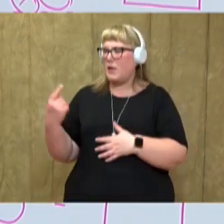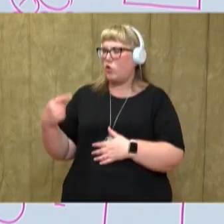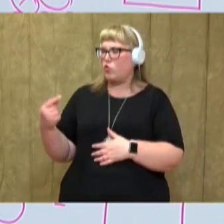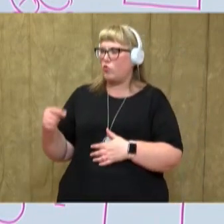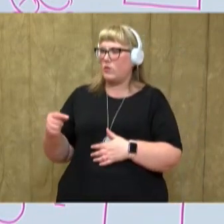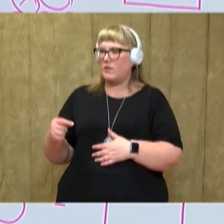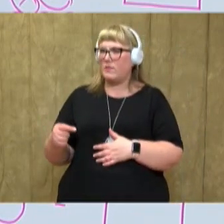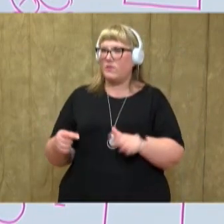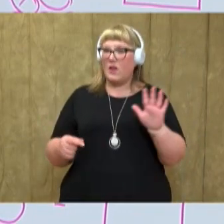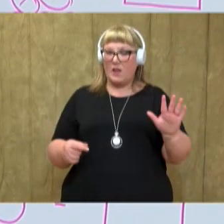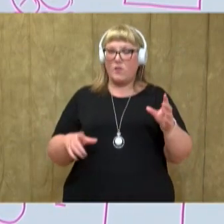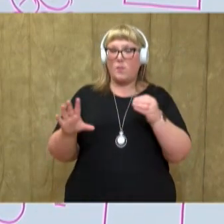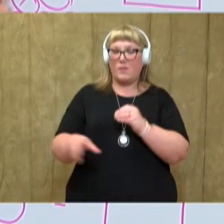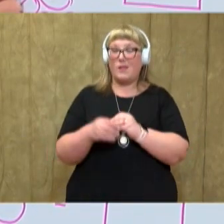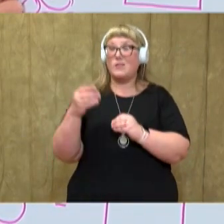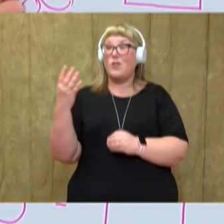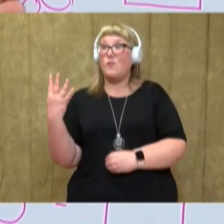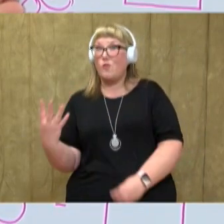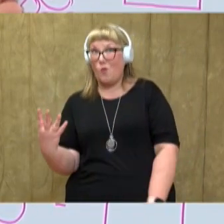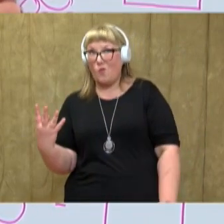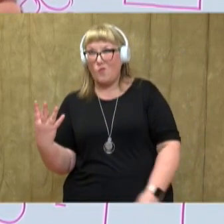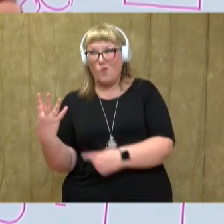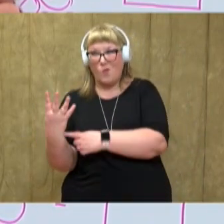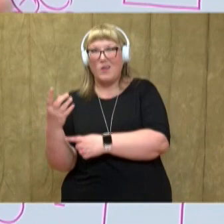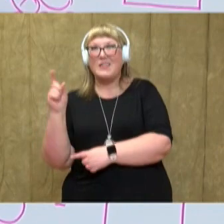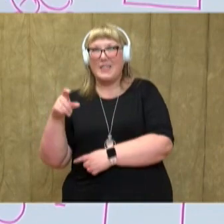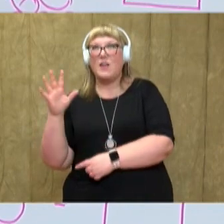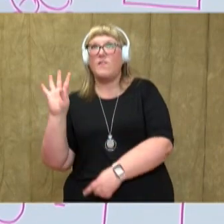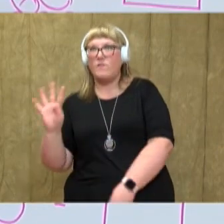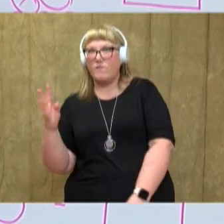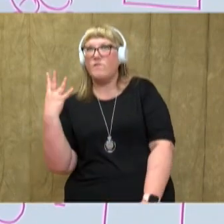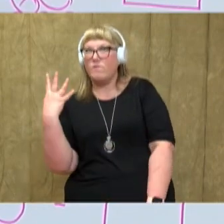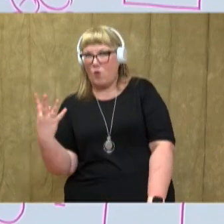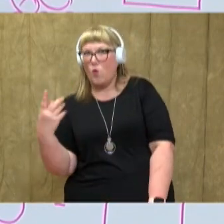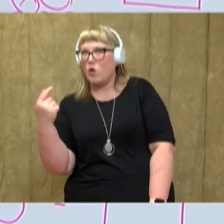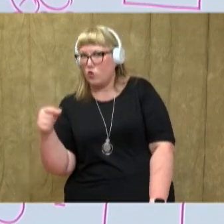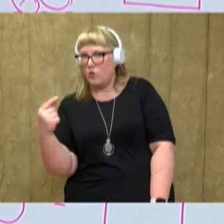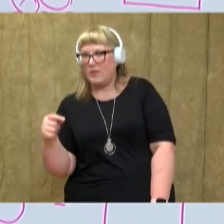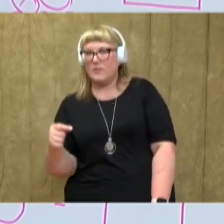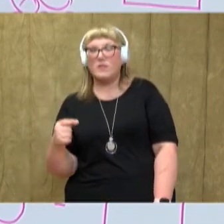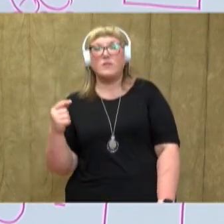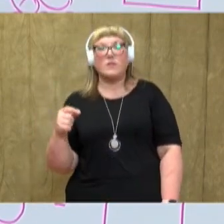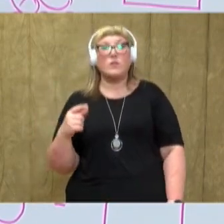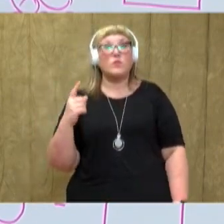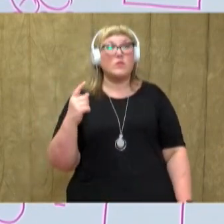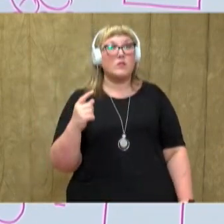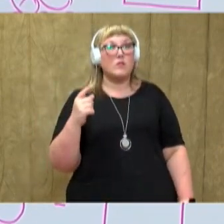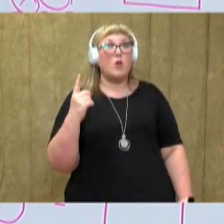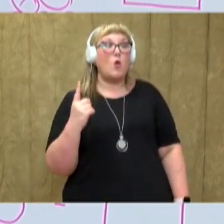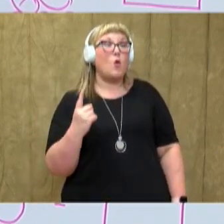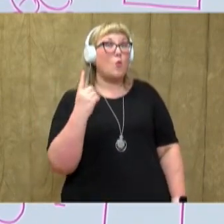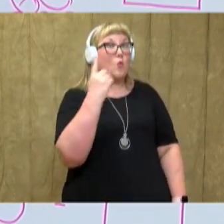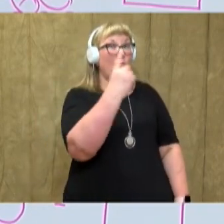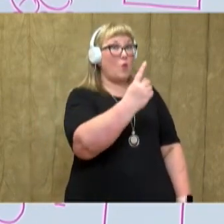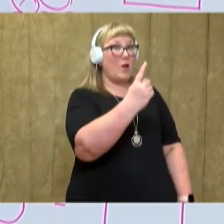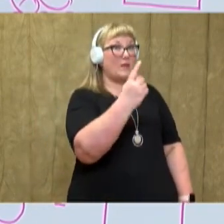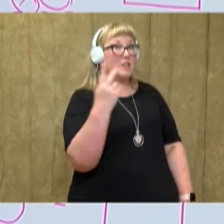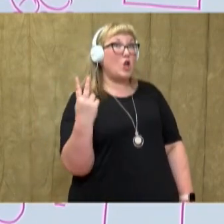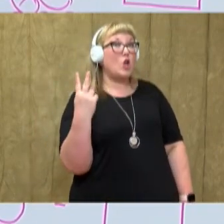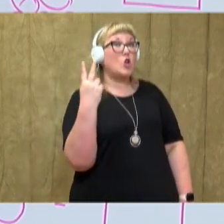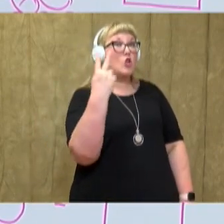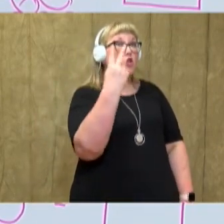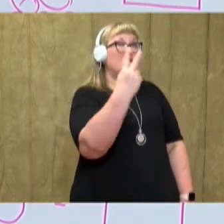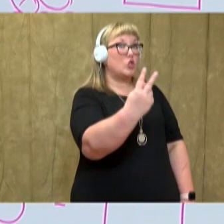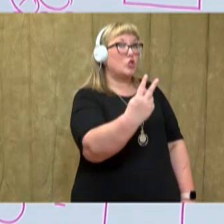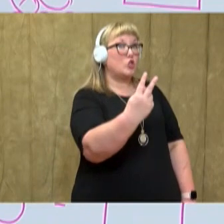I'm going to need. 5 plus 4. Okay, so let's put 4. Count with me as I do 4 green dots. 1,